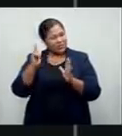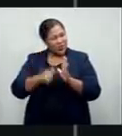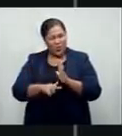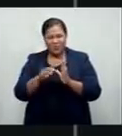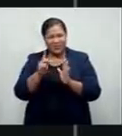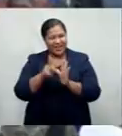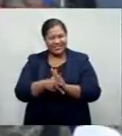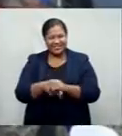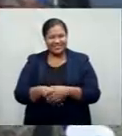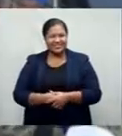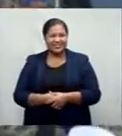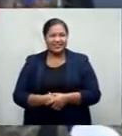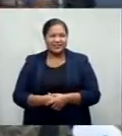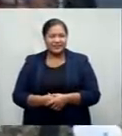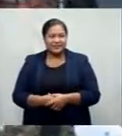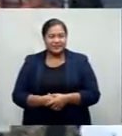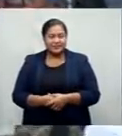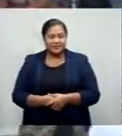price.